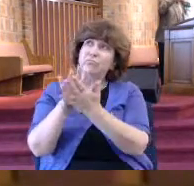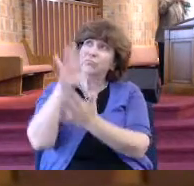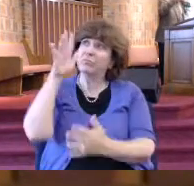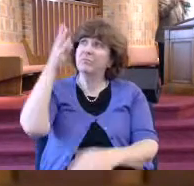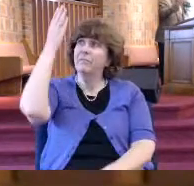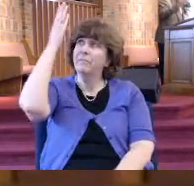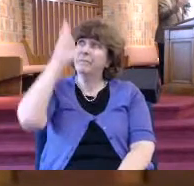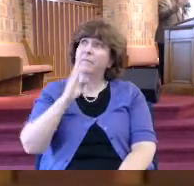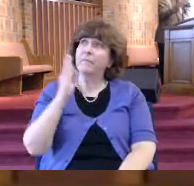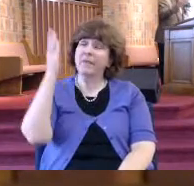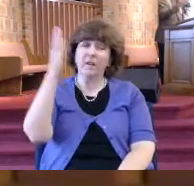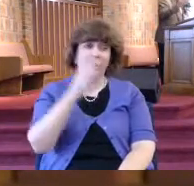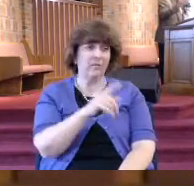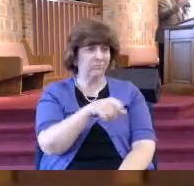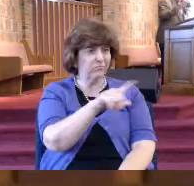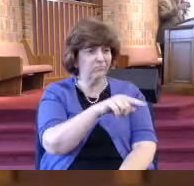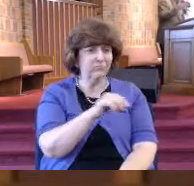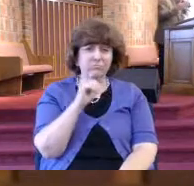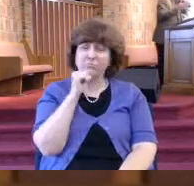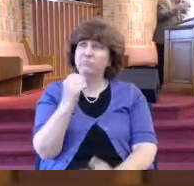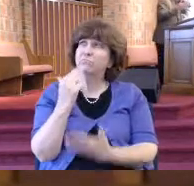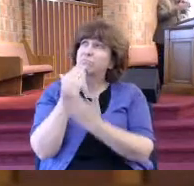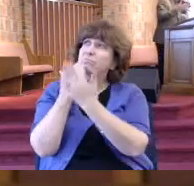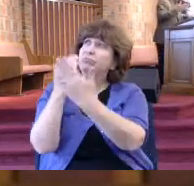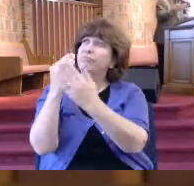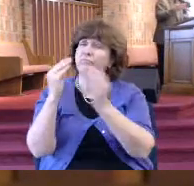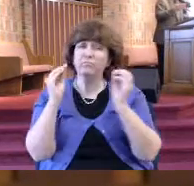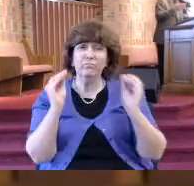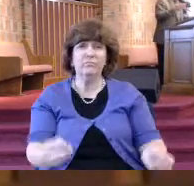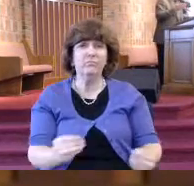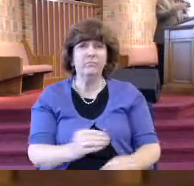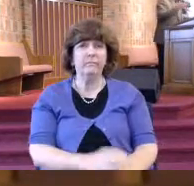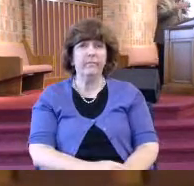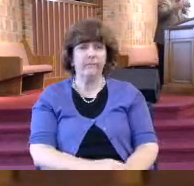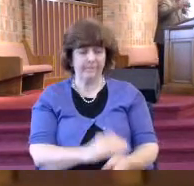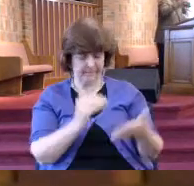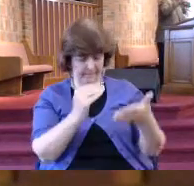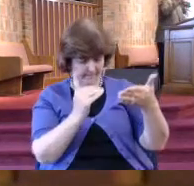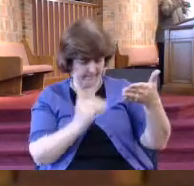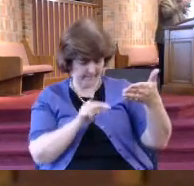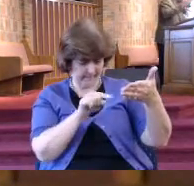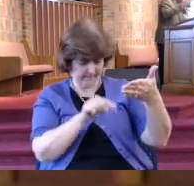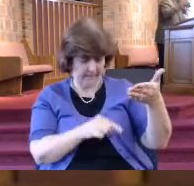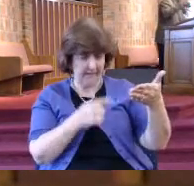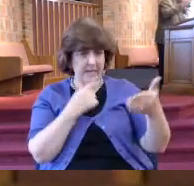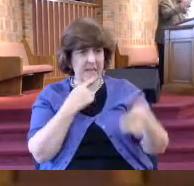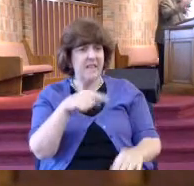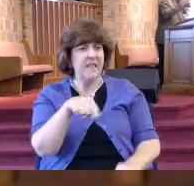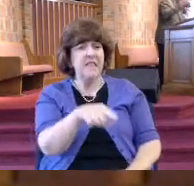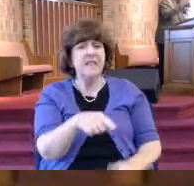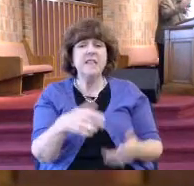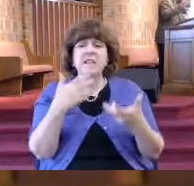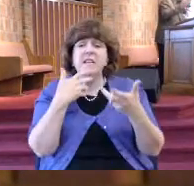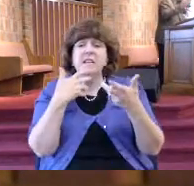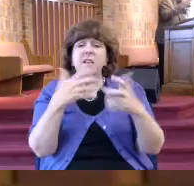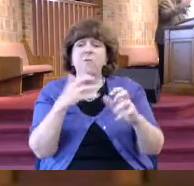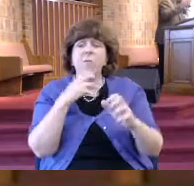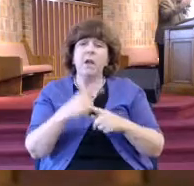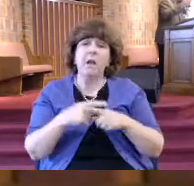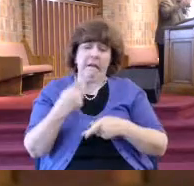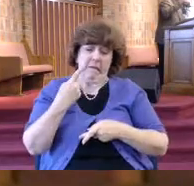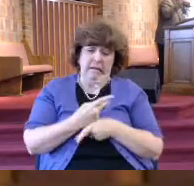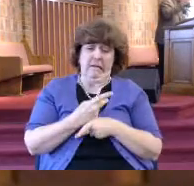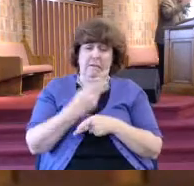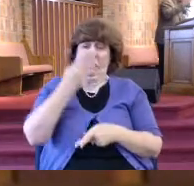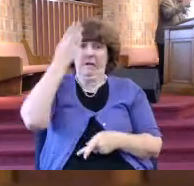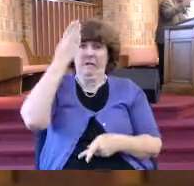nor were they thankful. Verse 28, they did not want to retain God in